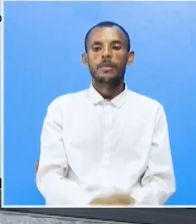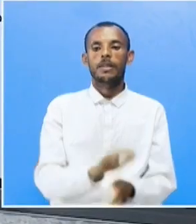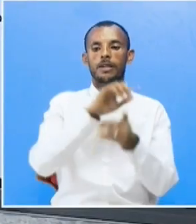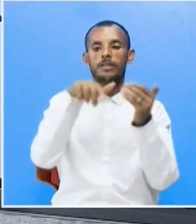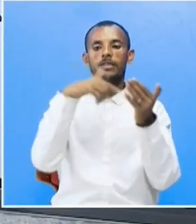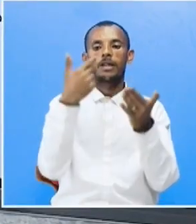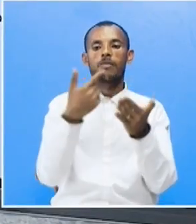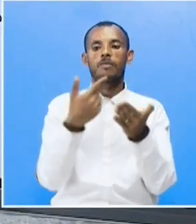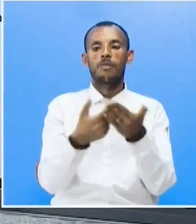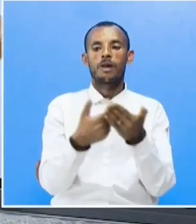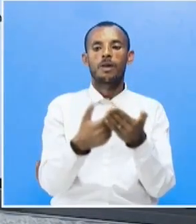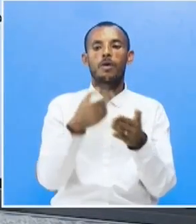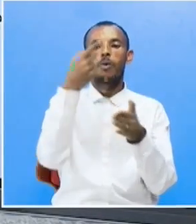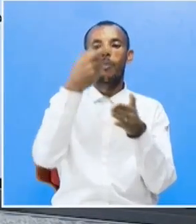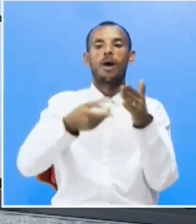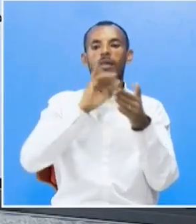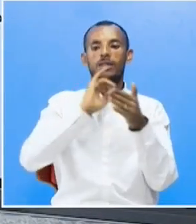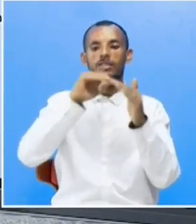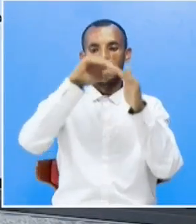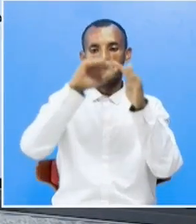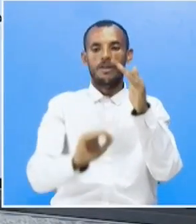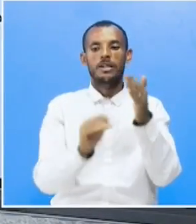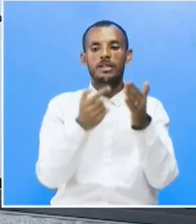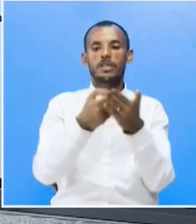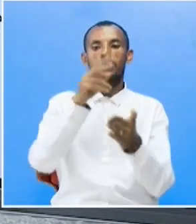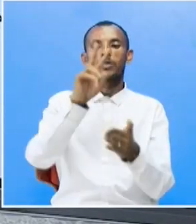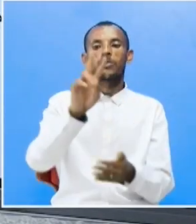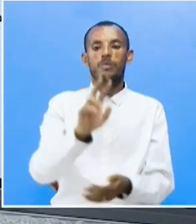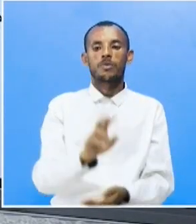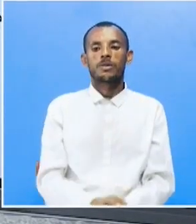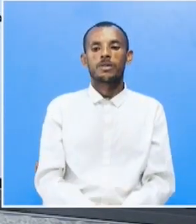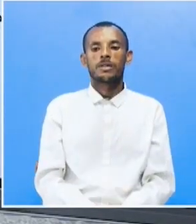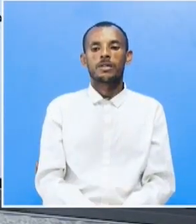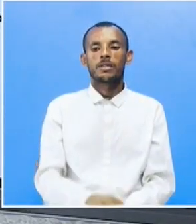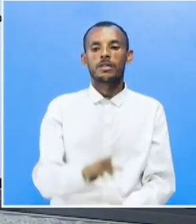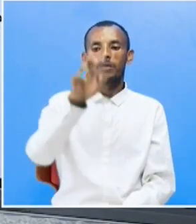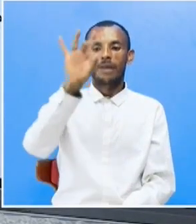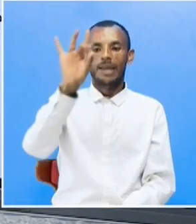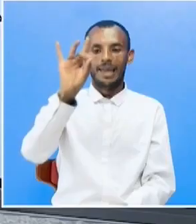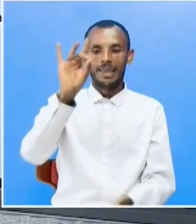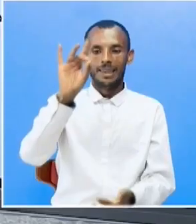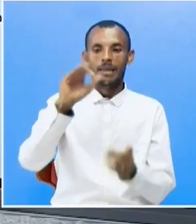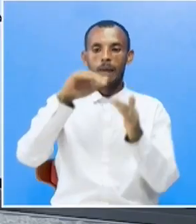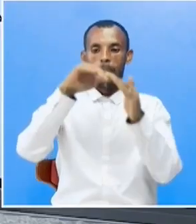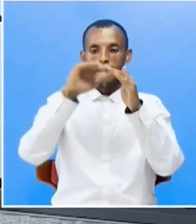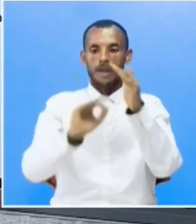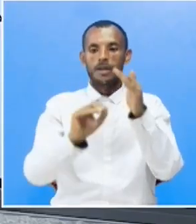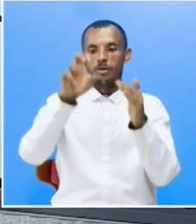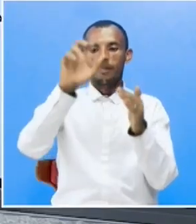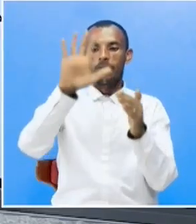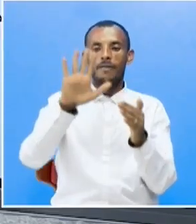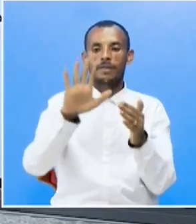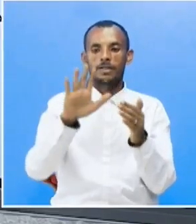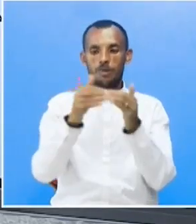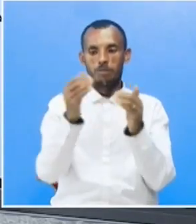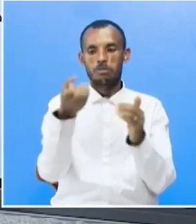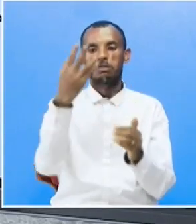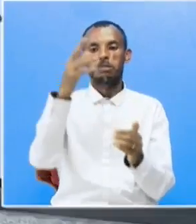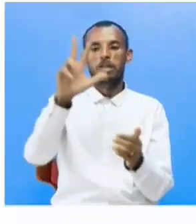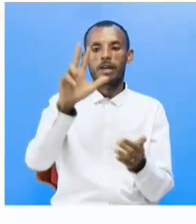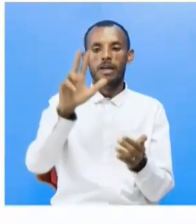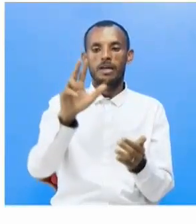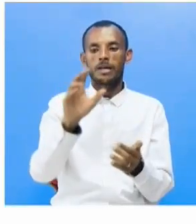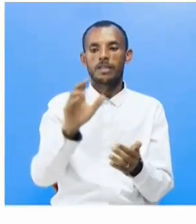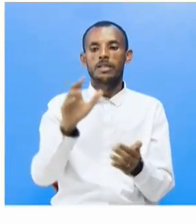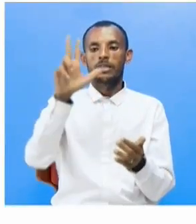Therefore, what is the difference of these two? Simply 28 minus 25 is 3. Therefore, the